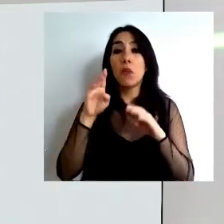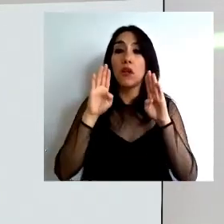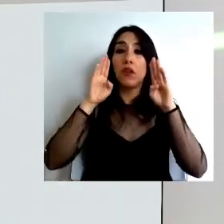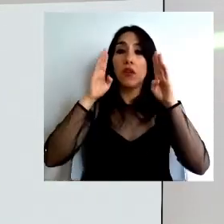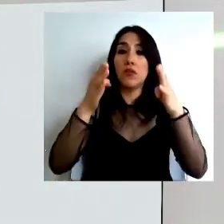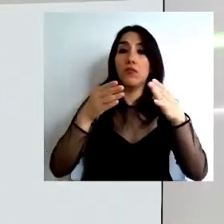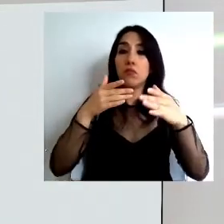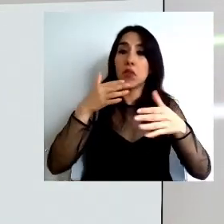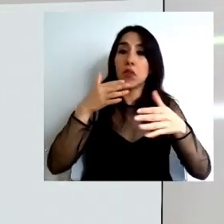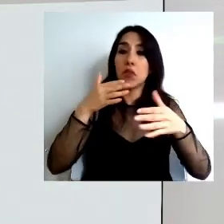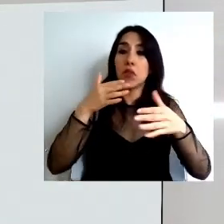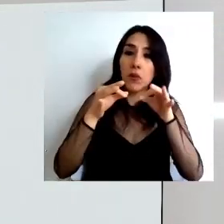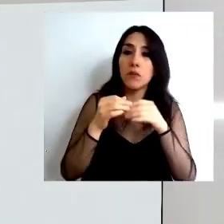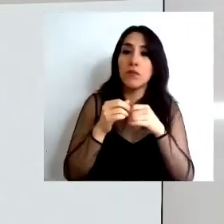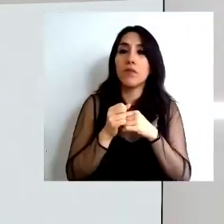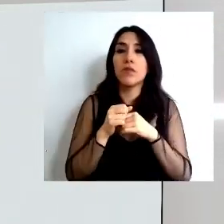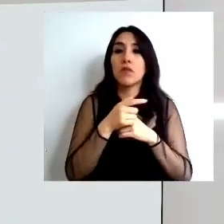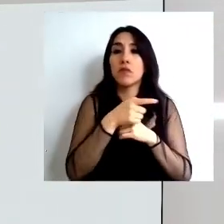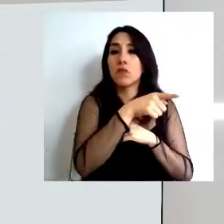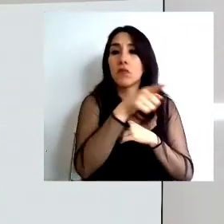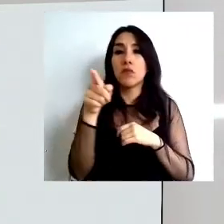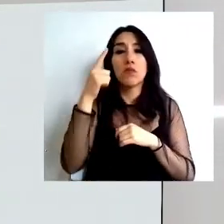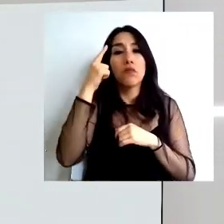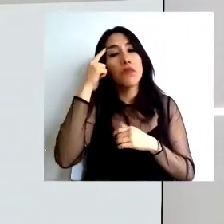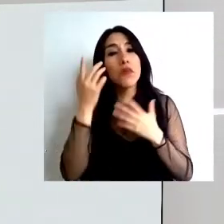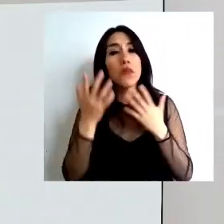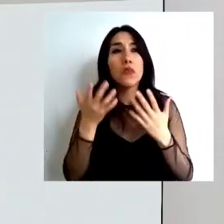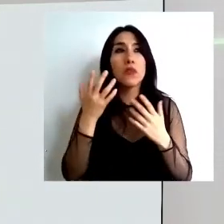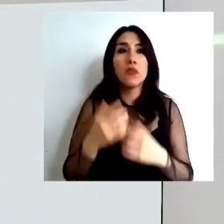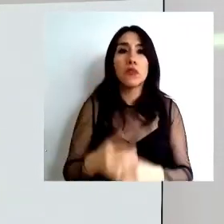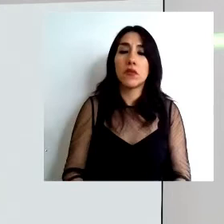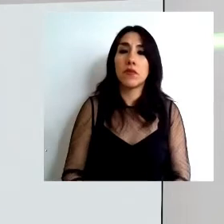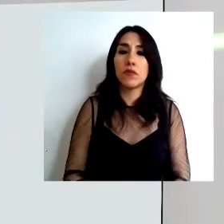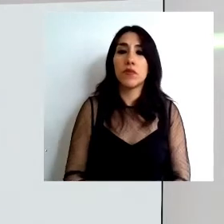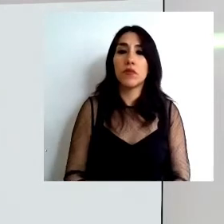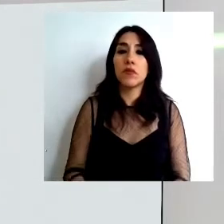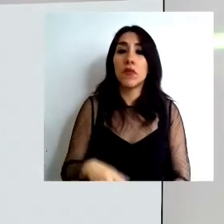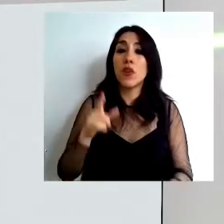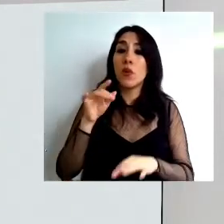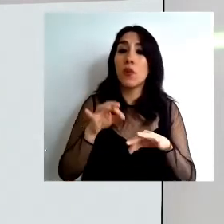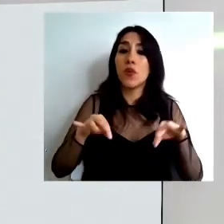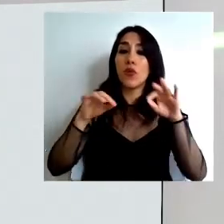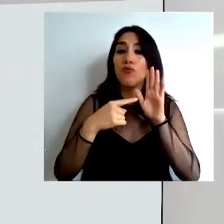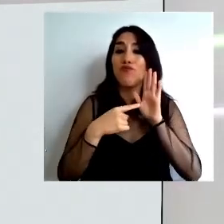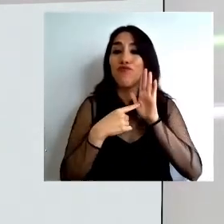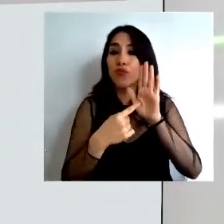impact, not necessarily scaling the organization.